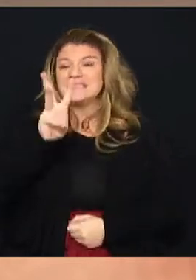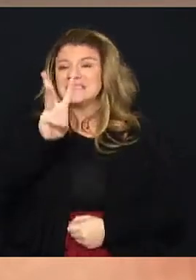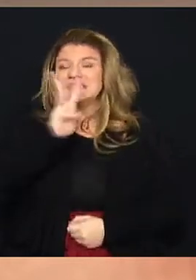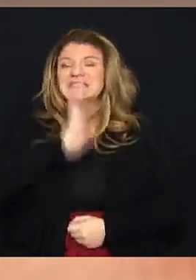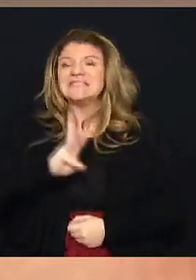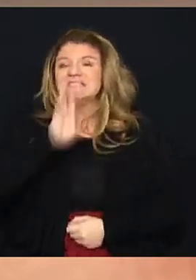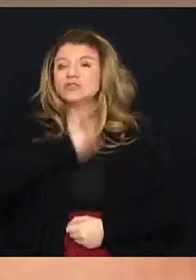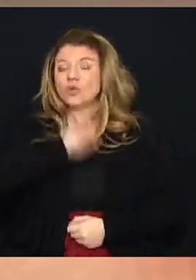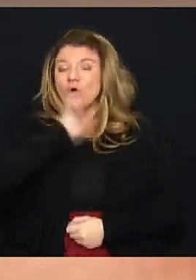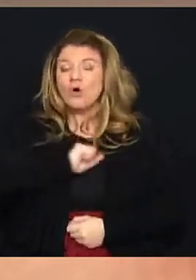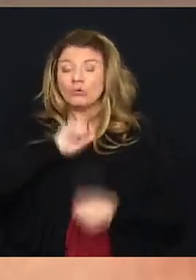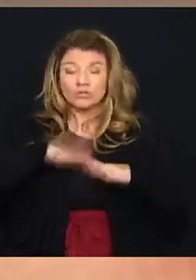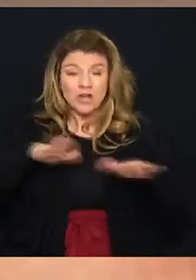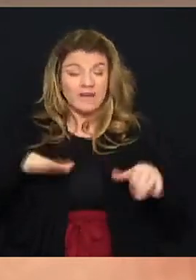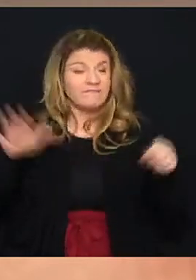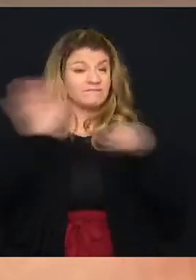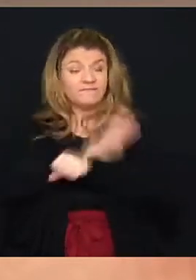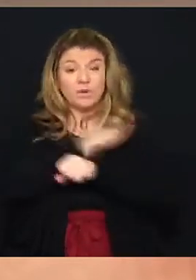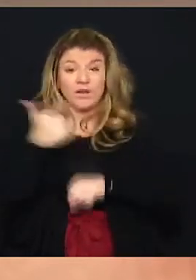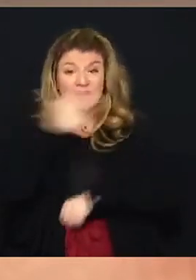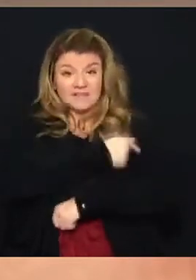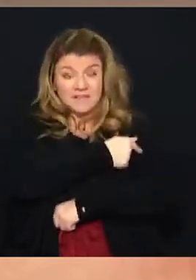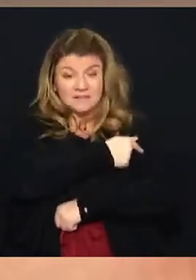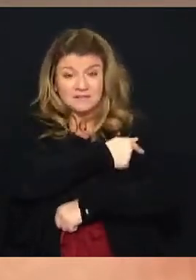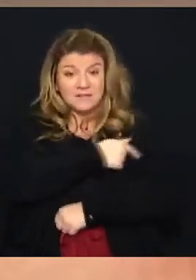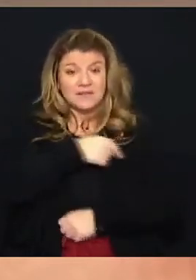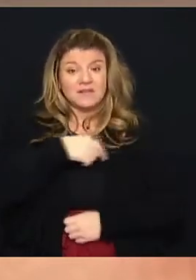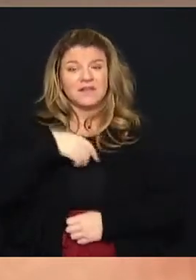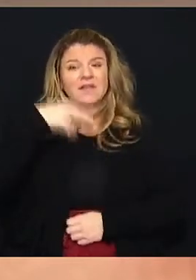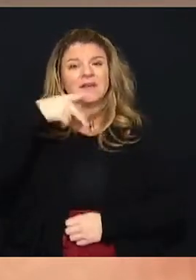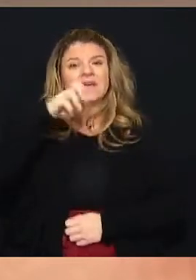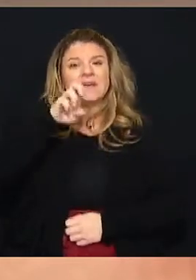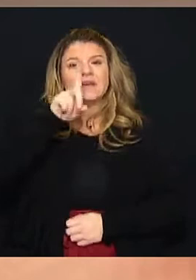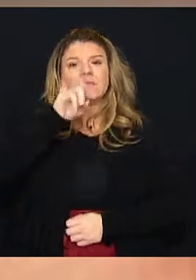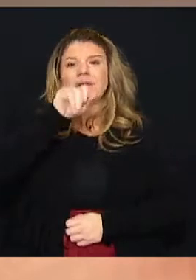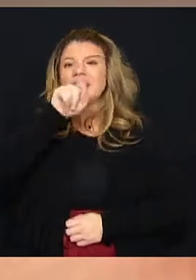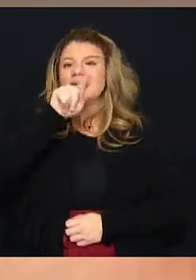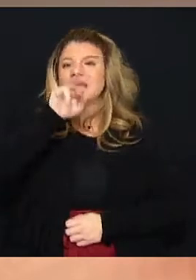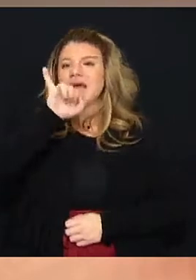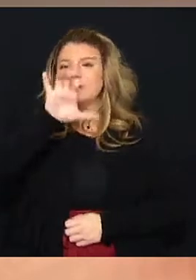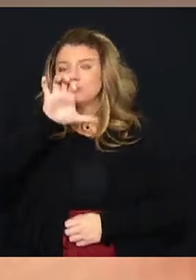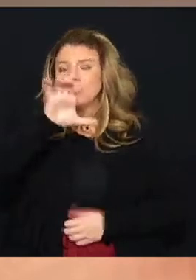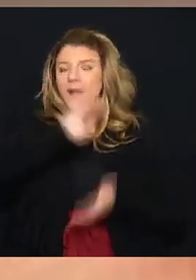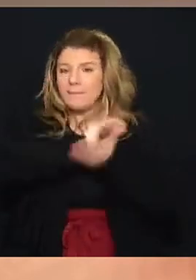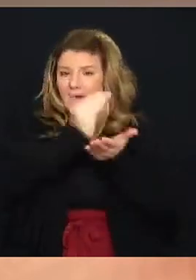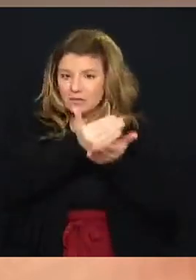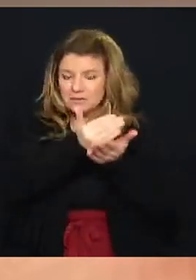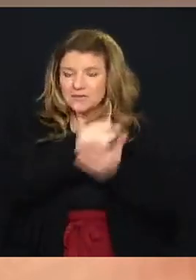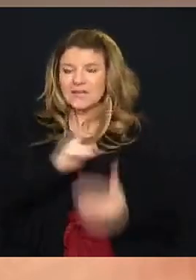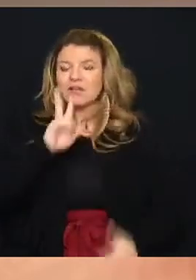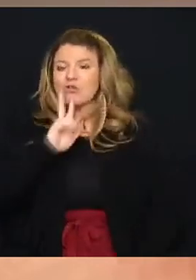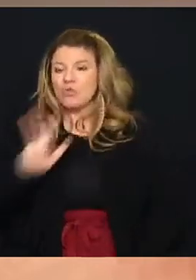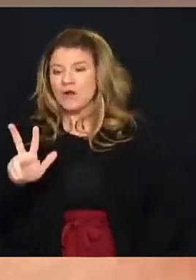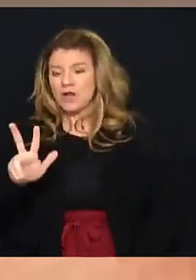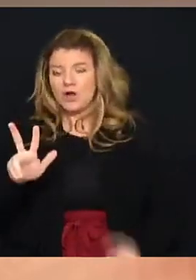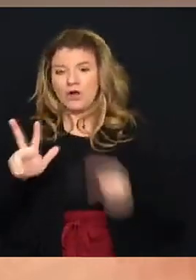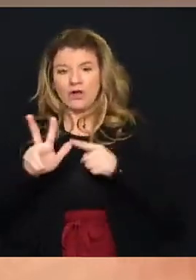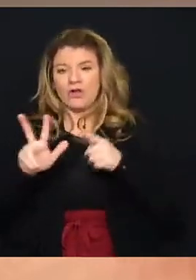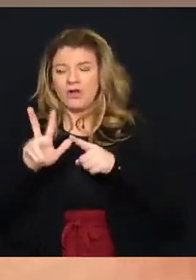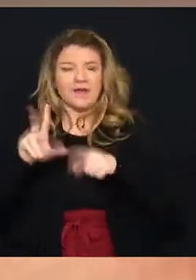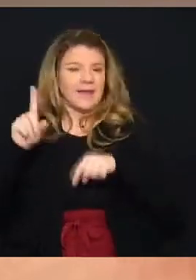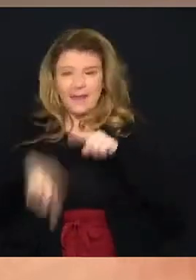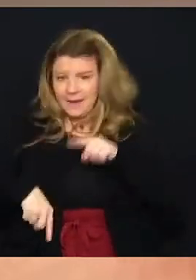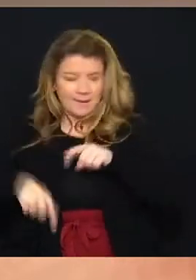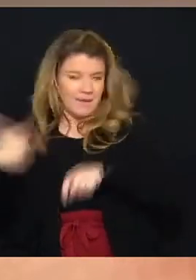child fully vaccinated with the pediatric doses. And then a 3-year-old child who, of course, cannot